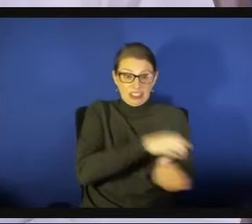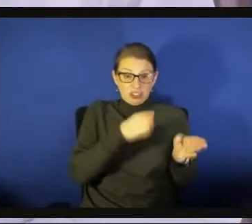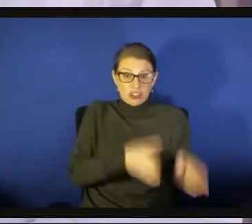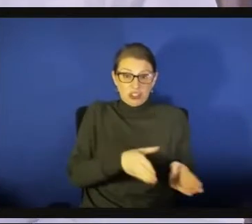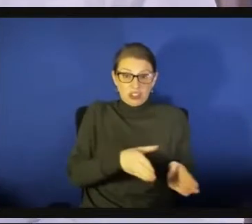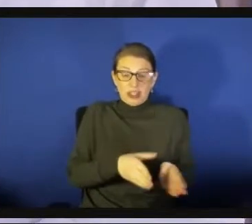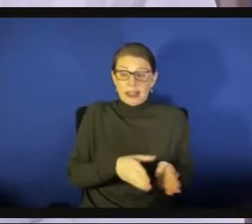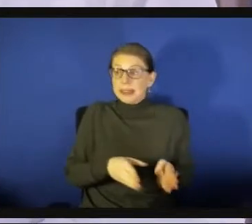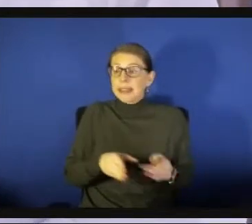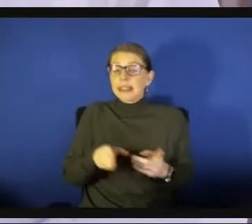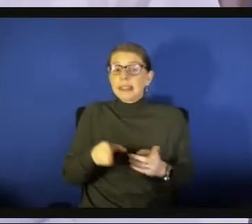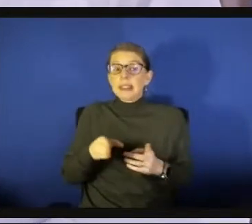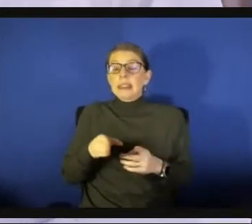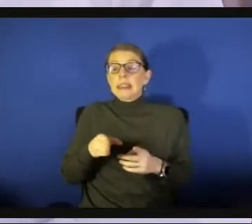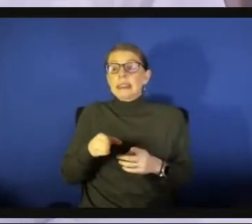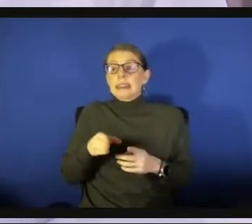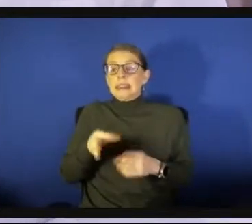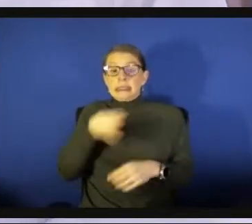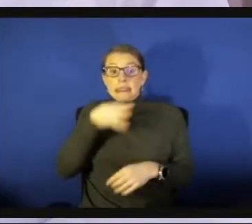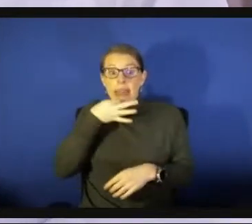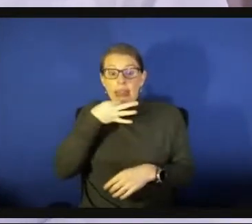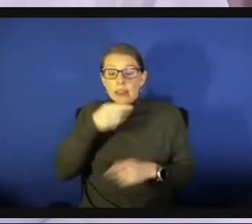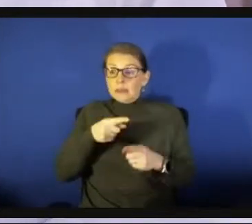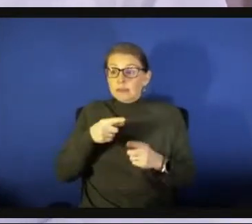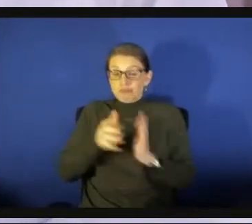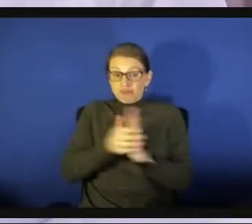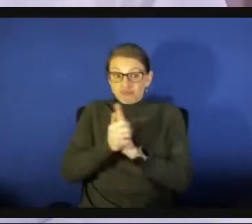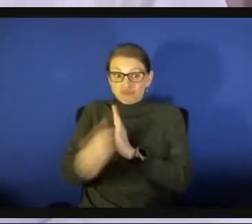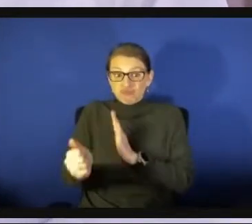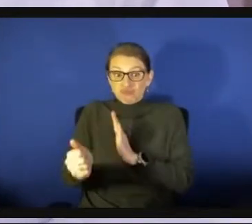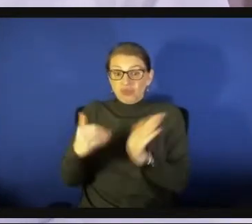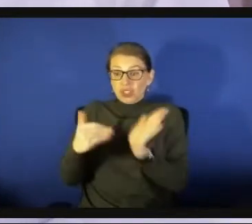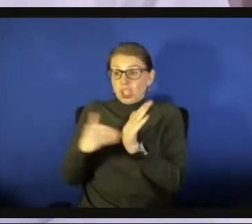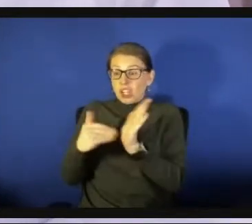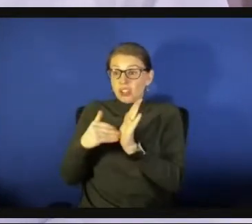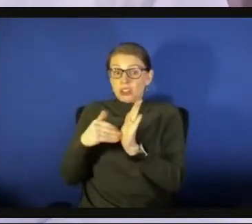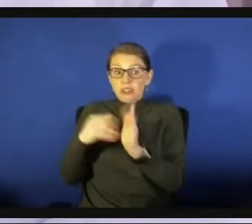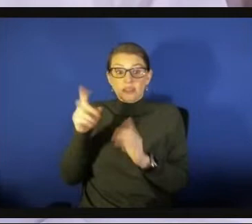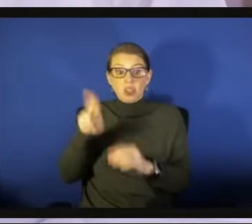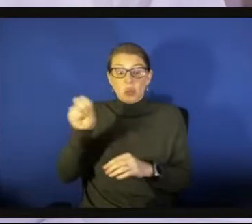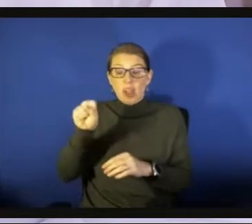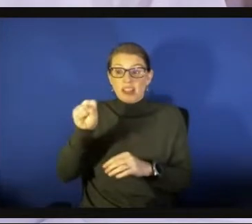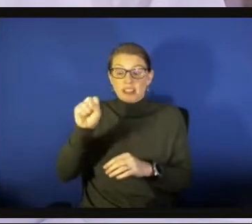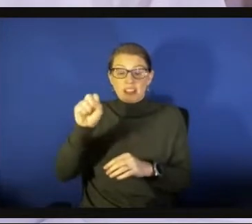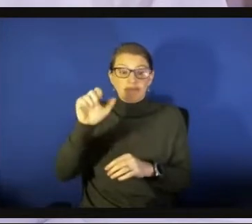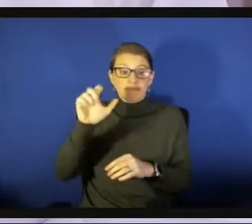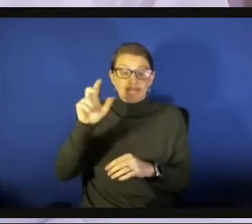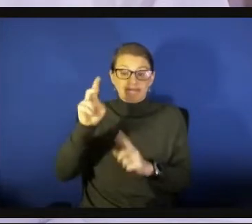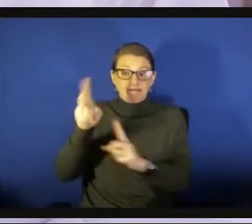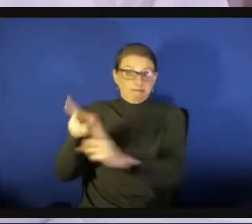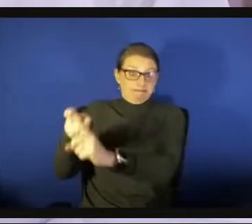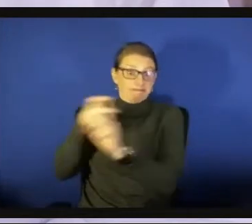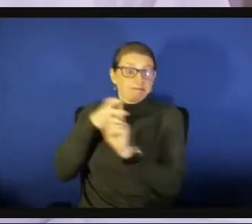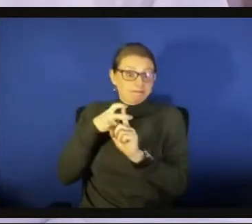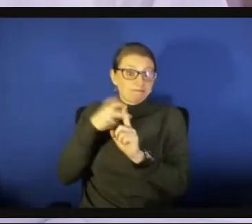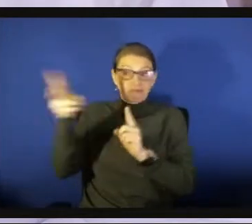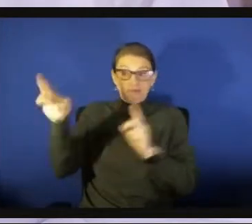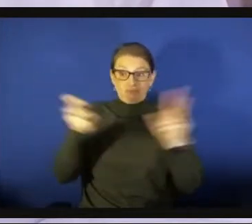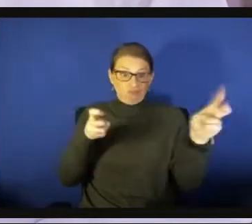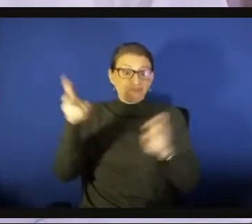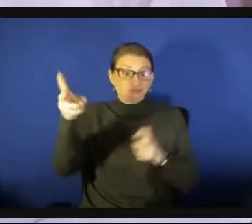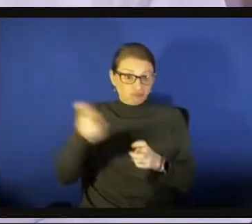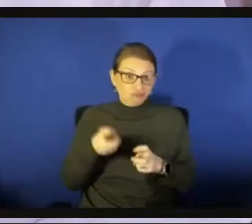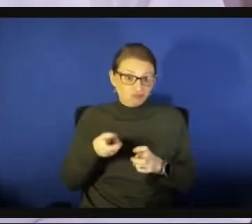country with some proton experience, but also medical physicists and dosimetrists, key players and